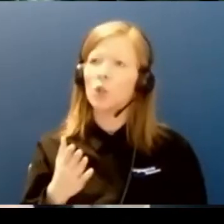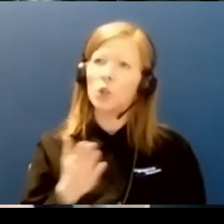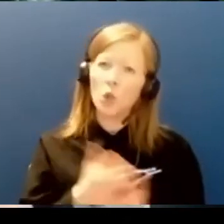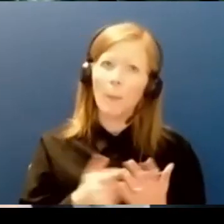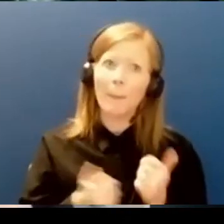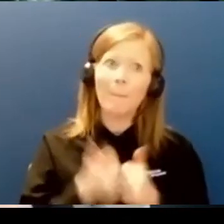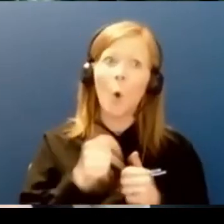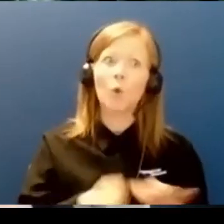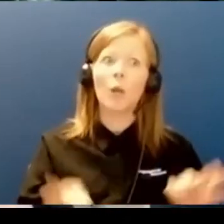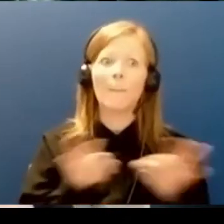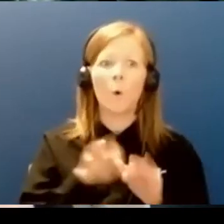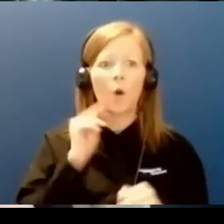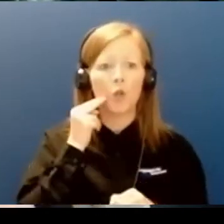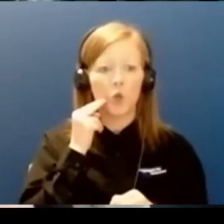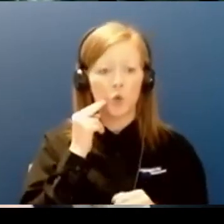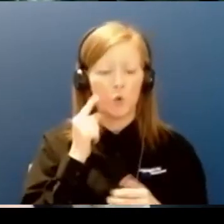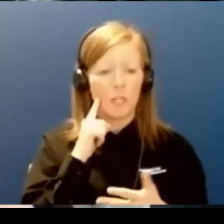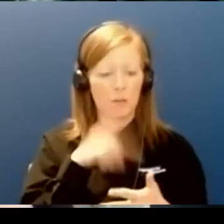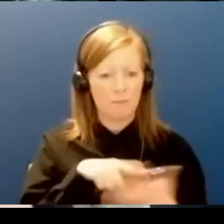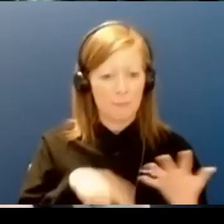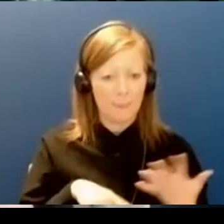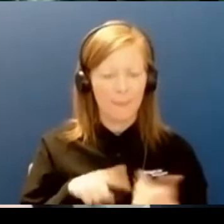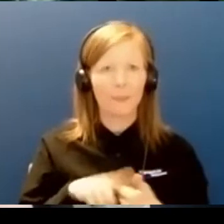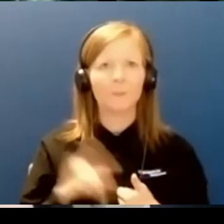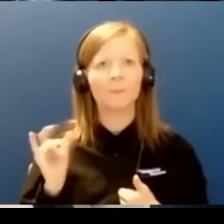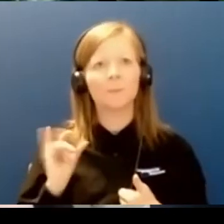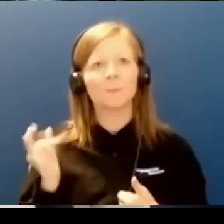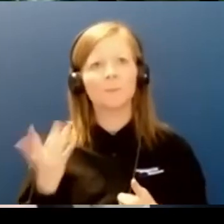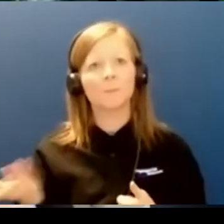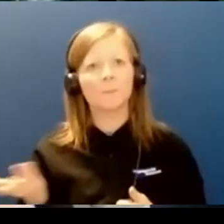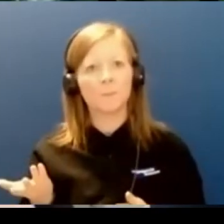this particular age group would be things like